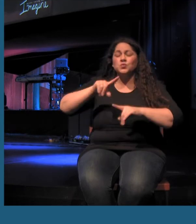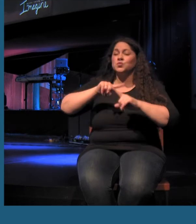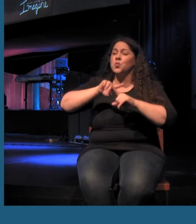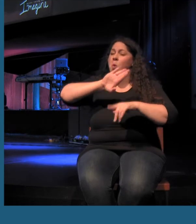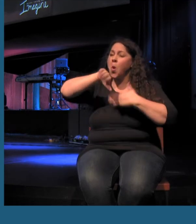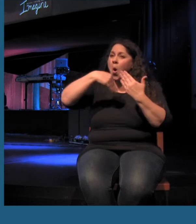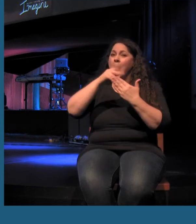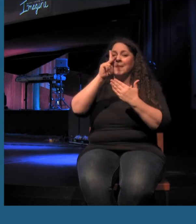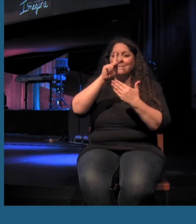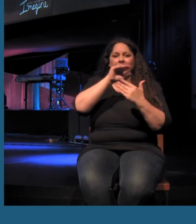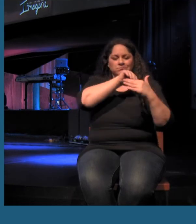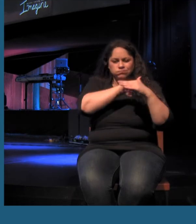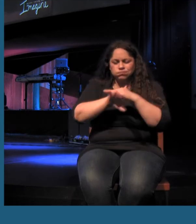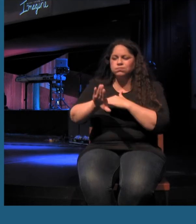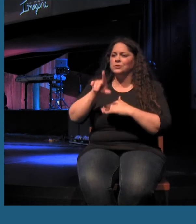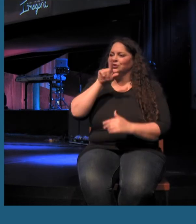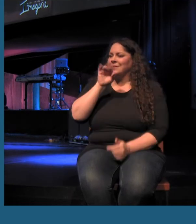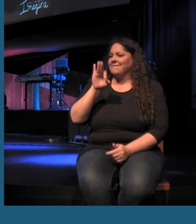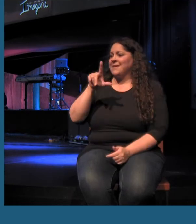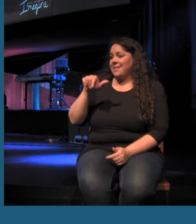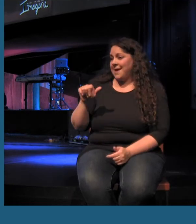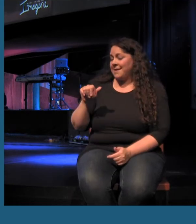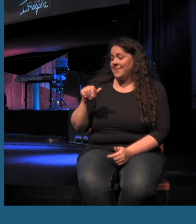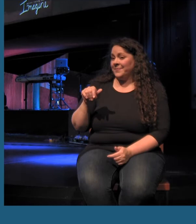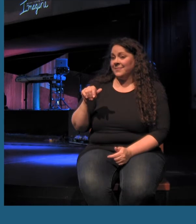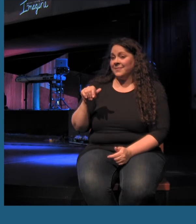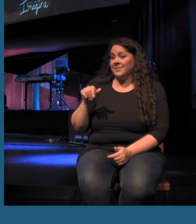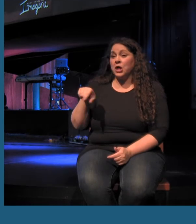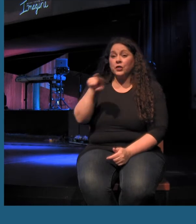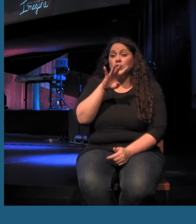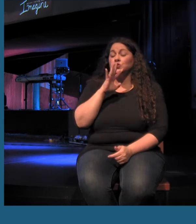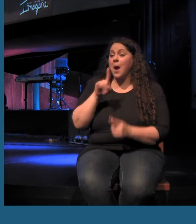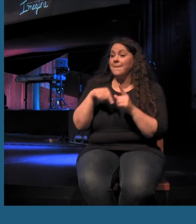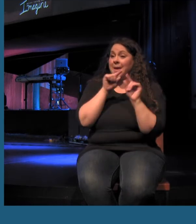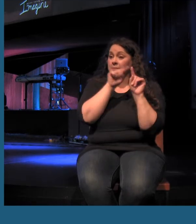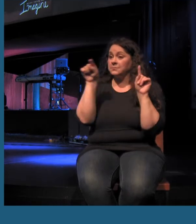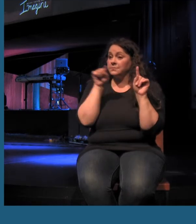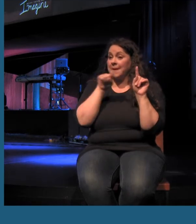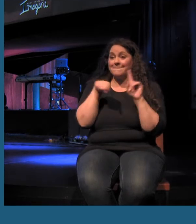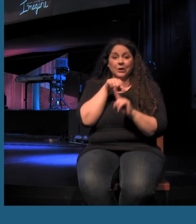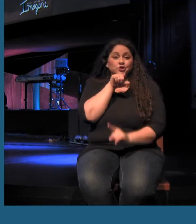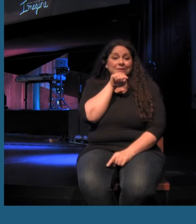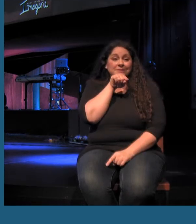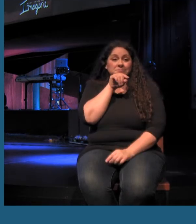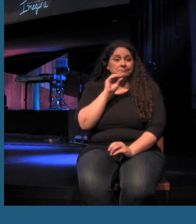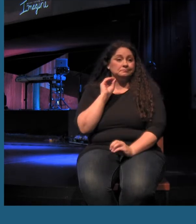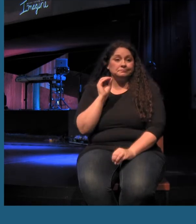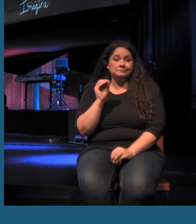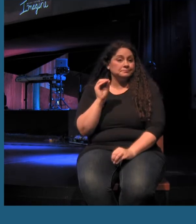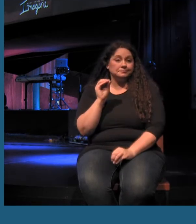contact with Chick-fil-A. And do you notice there's nothing there about chicken?